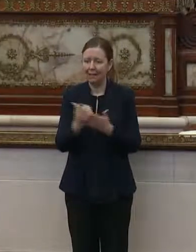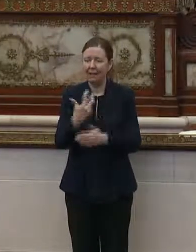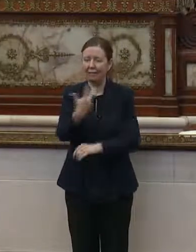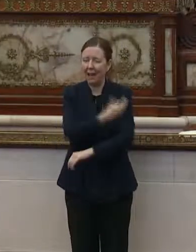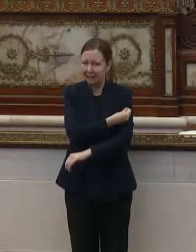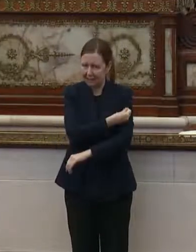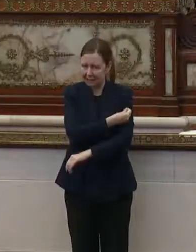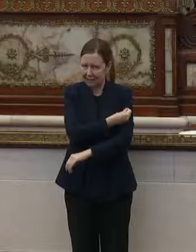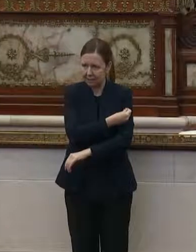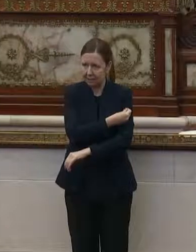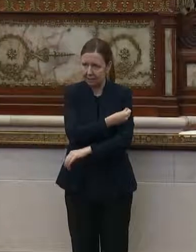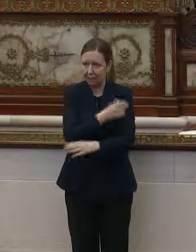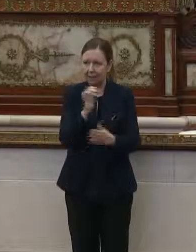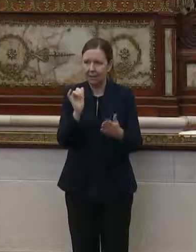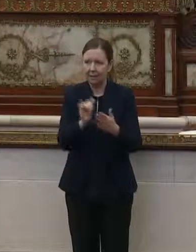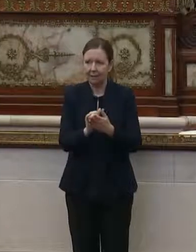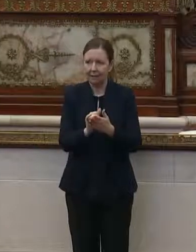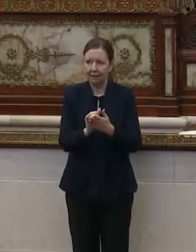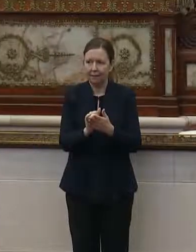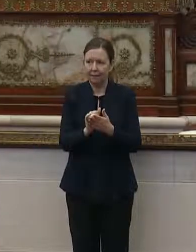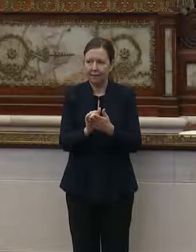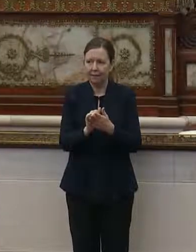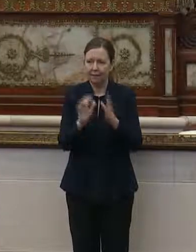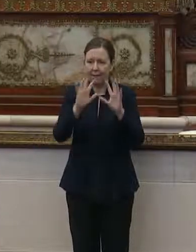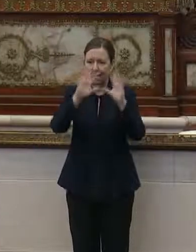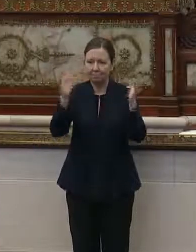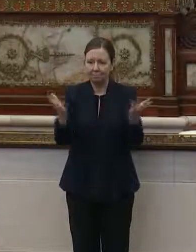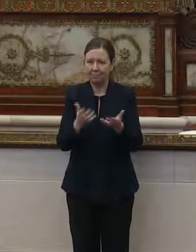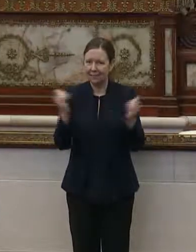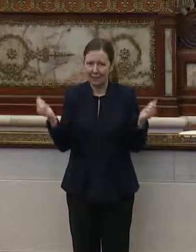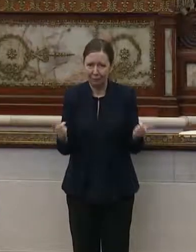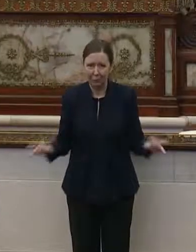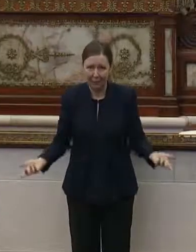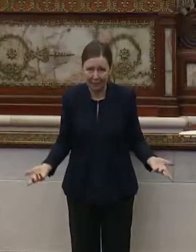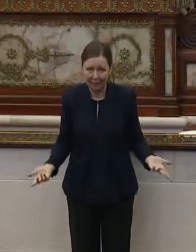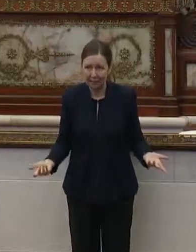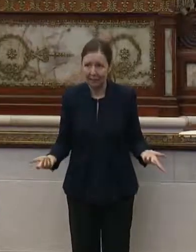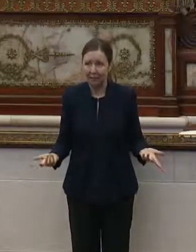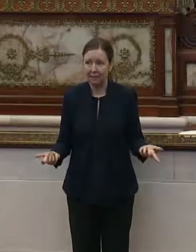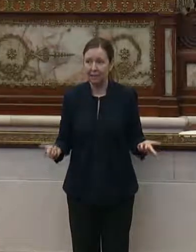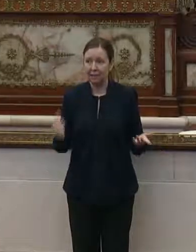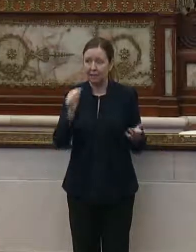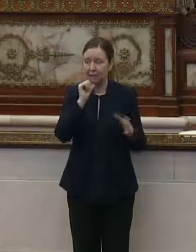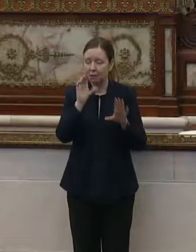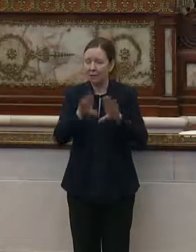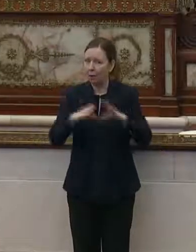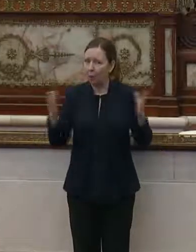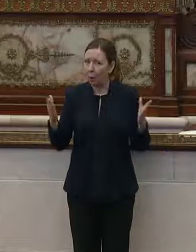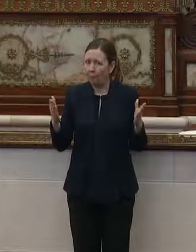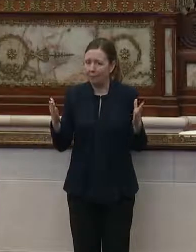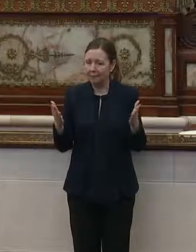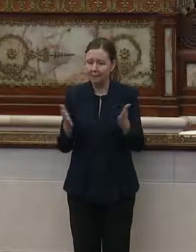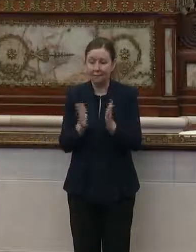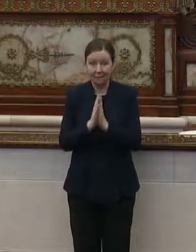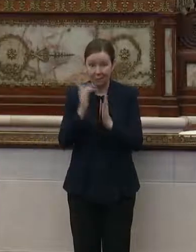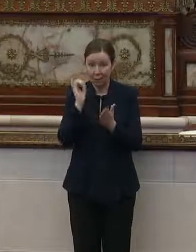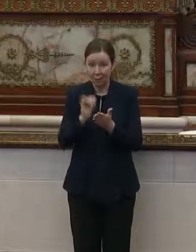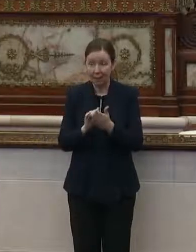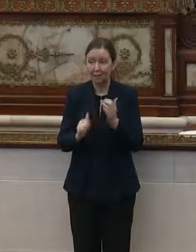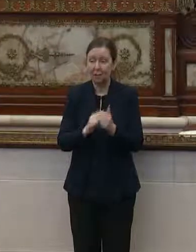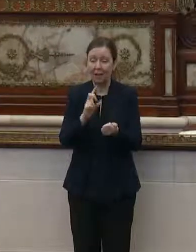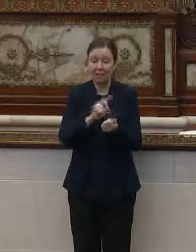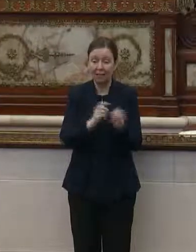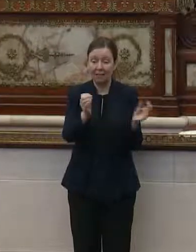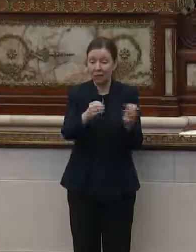vaccine, that universe is sort of everybody because there wasn't an open solicitation for that. So every doctor's office